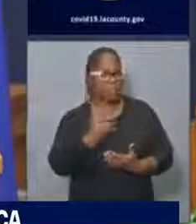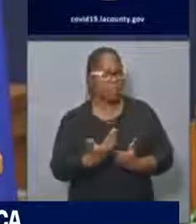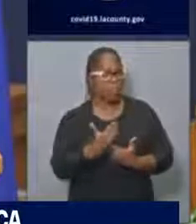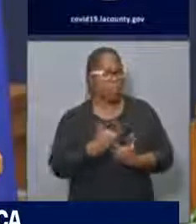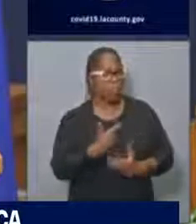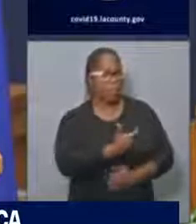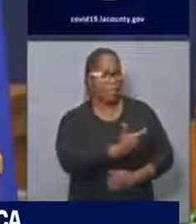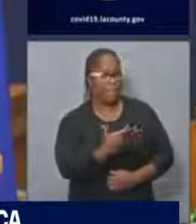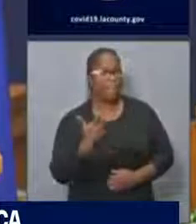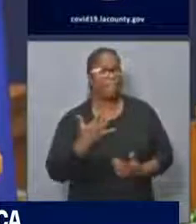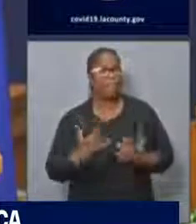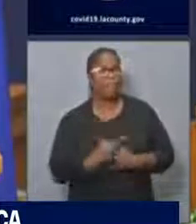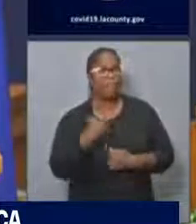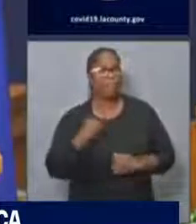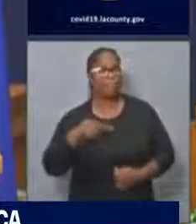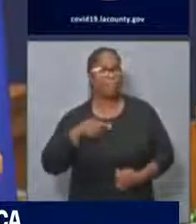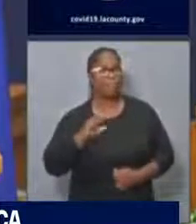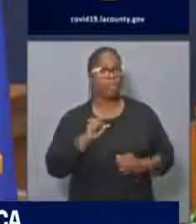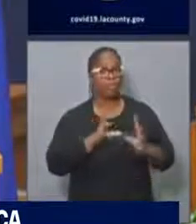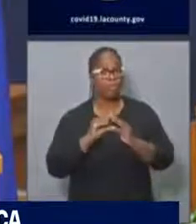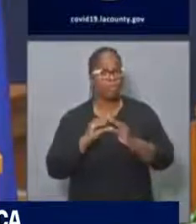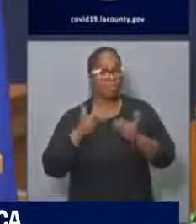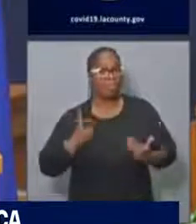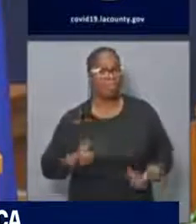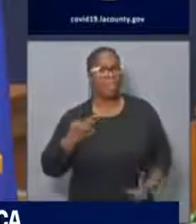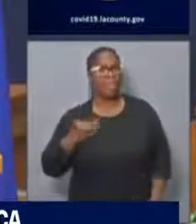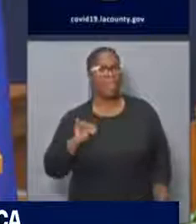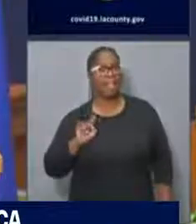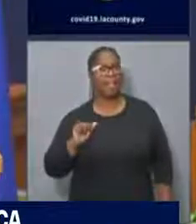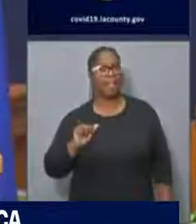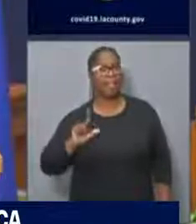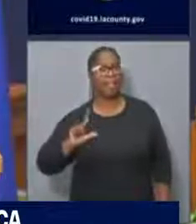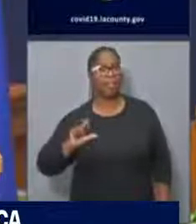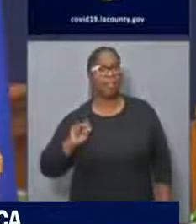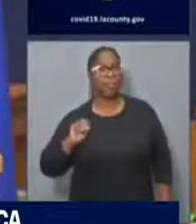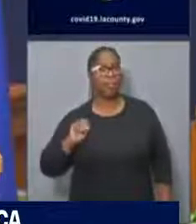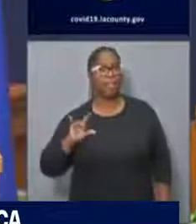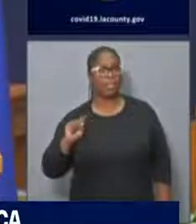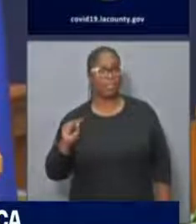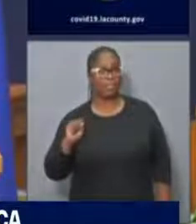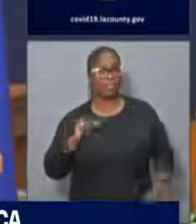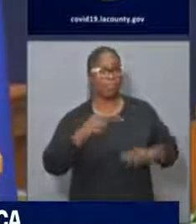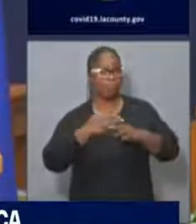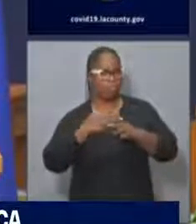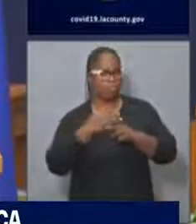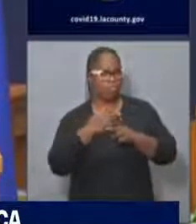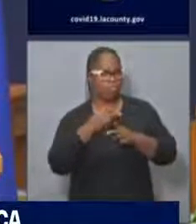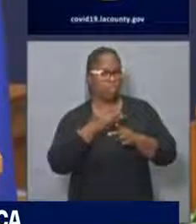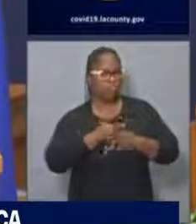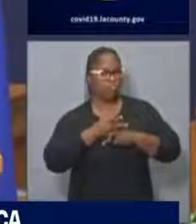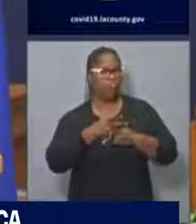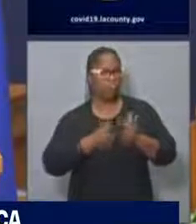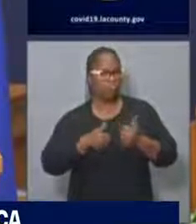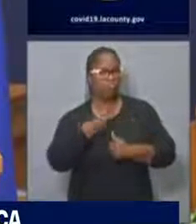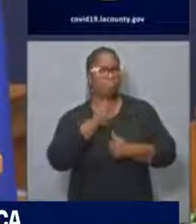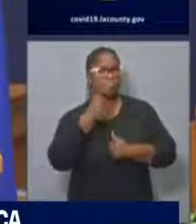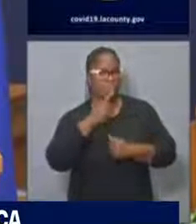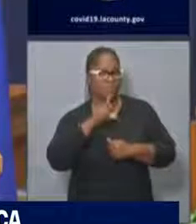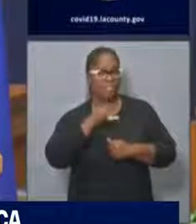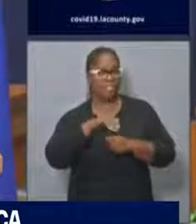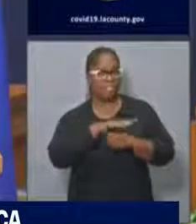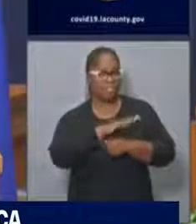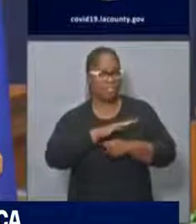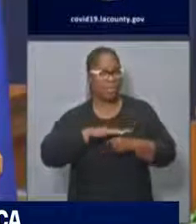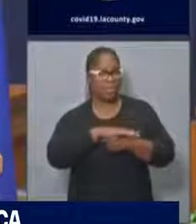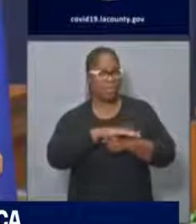us for today's press briefing. I'm Hilda Solis, Chair Pro Tem of the Los Angeles County Board of Supervisors. I'm joined